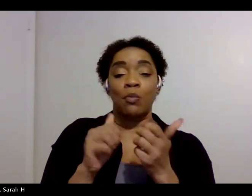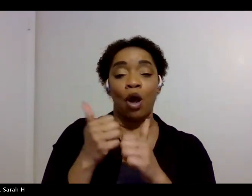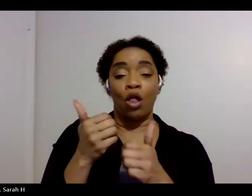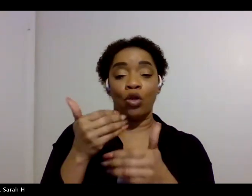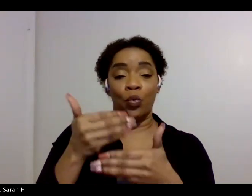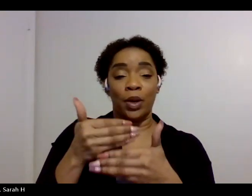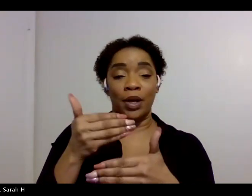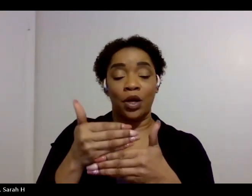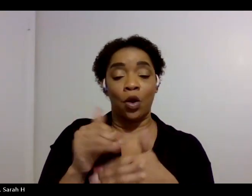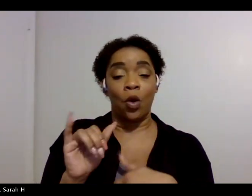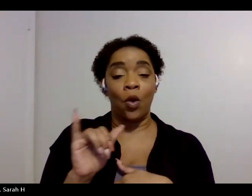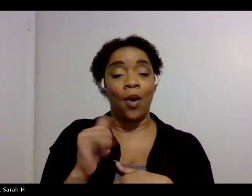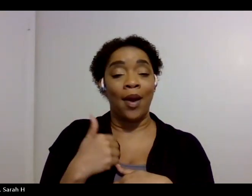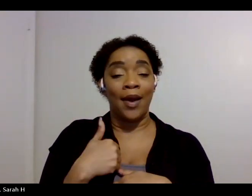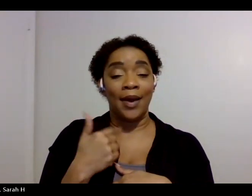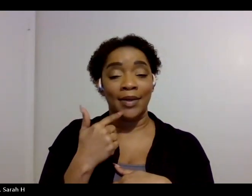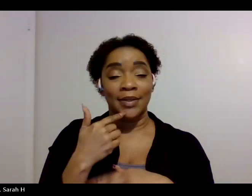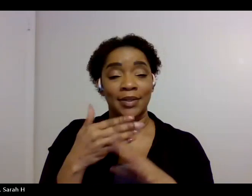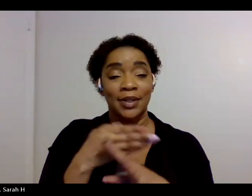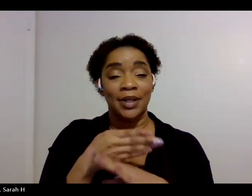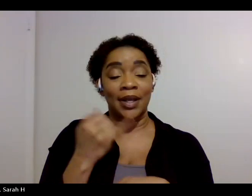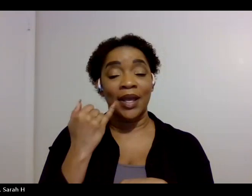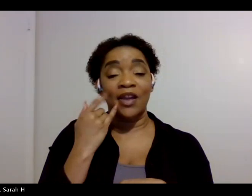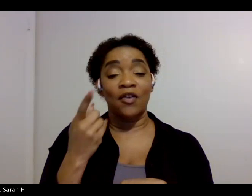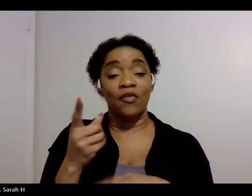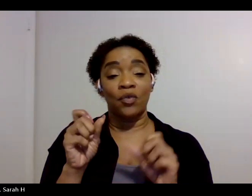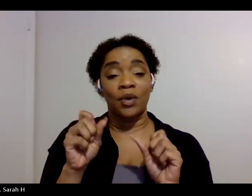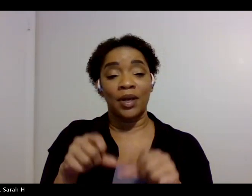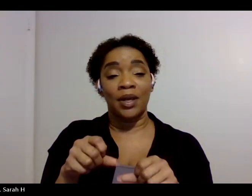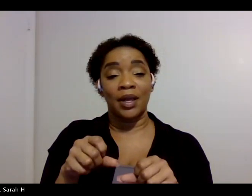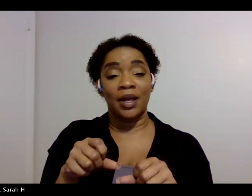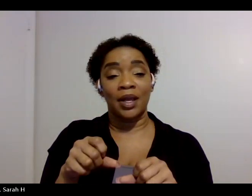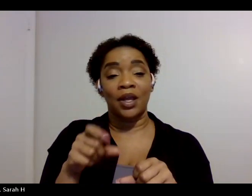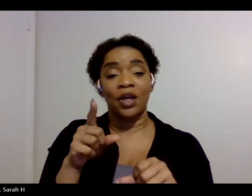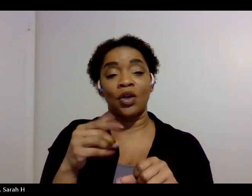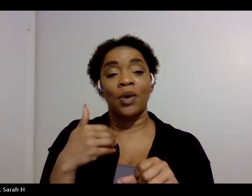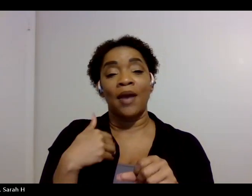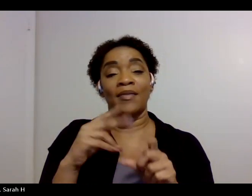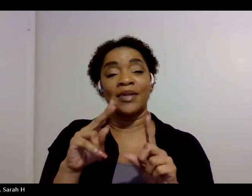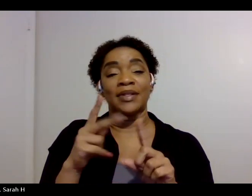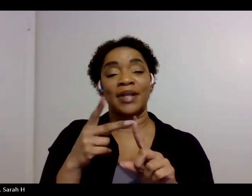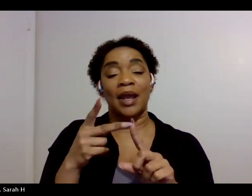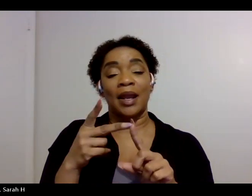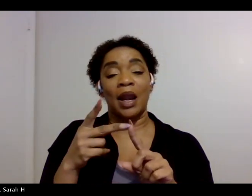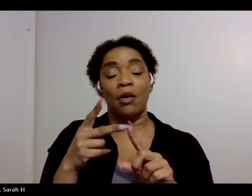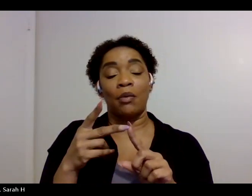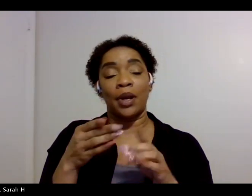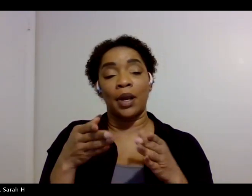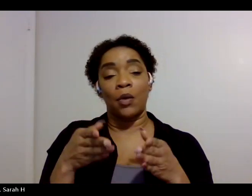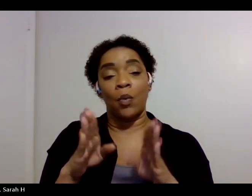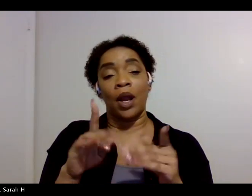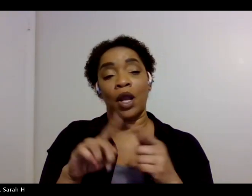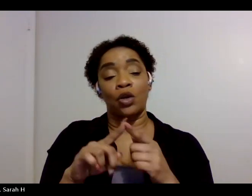stated, if you can, you will have a secondary means of egress. But with an